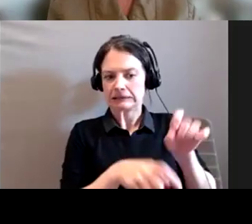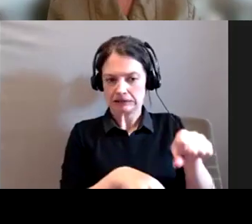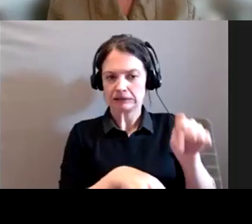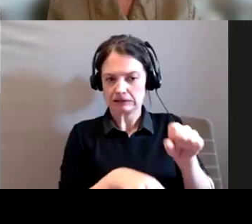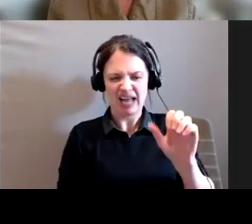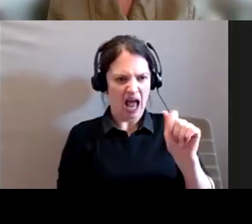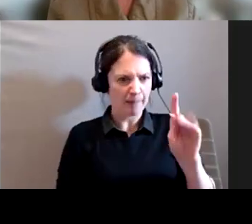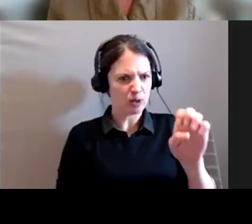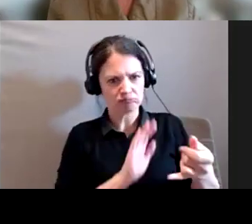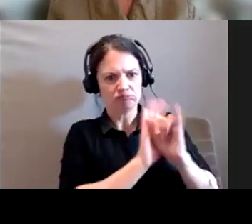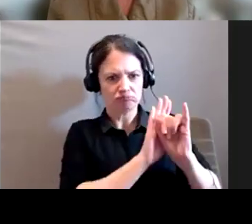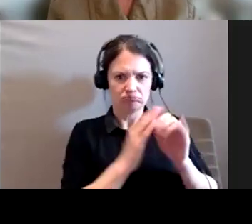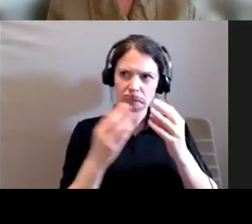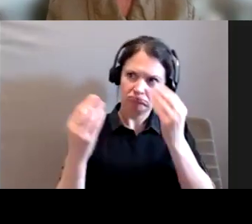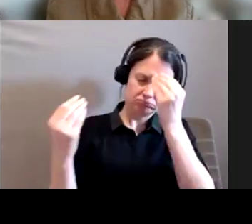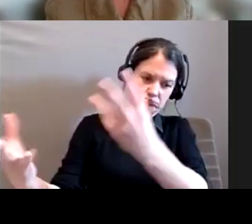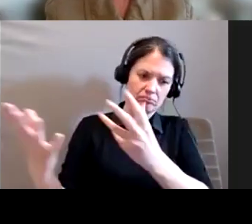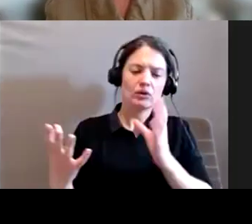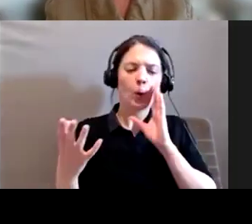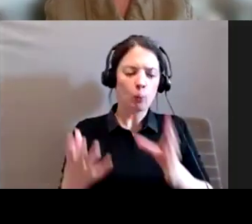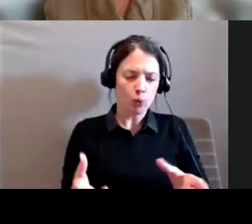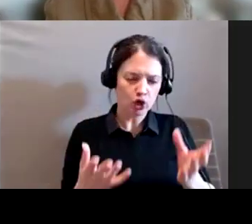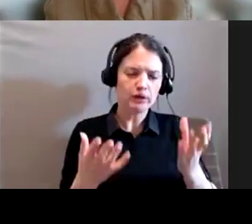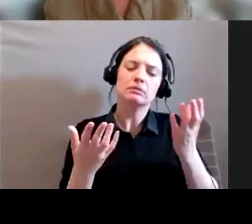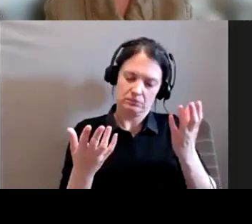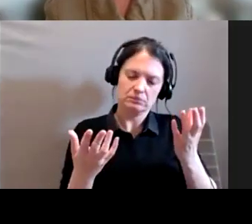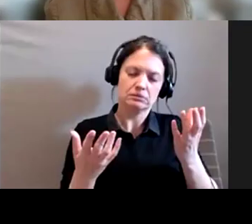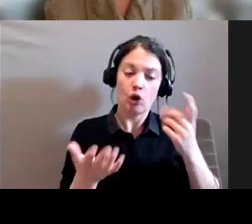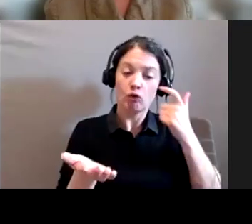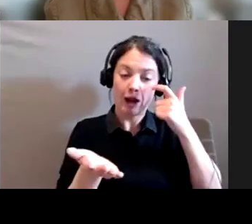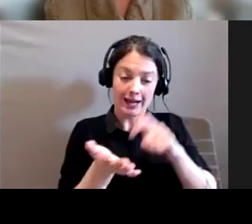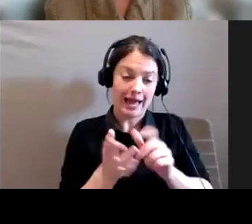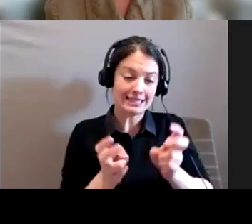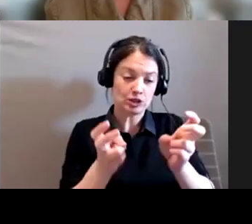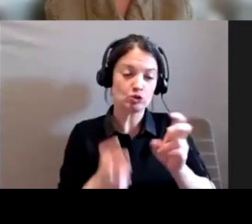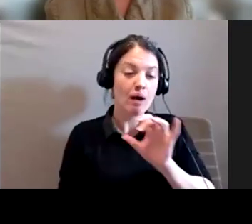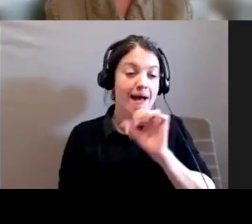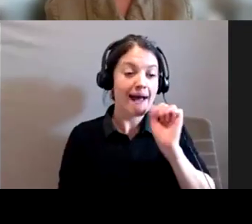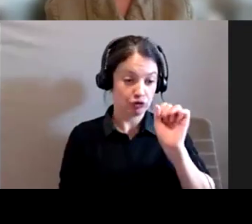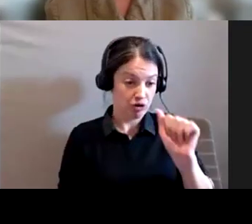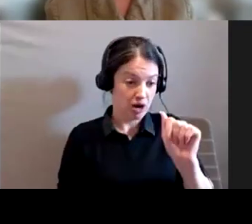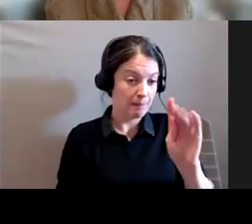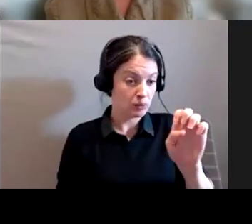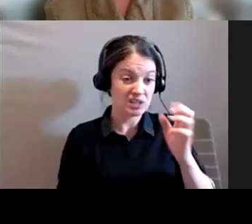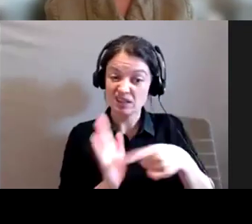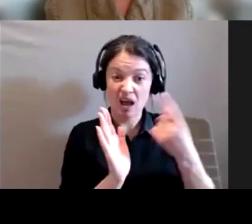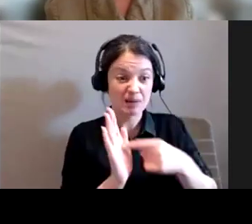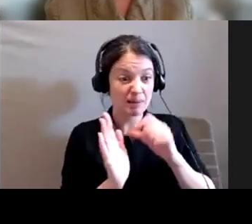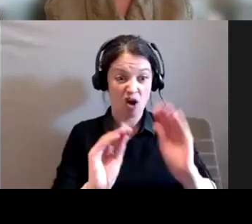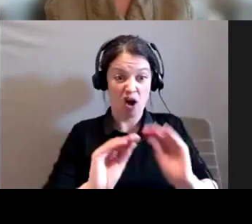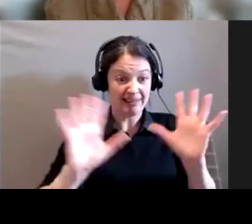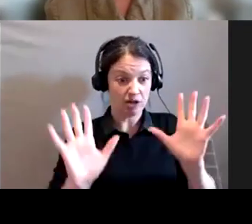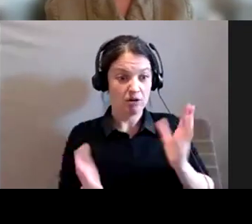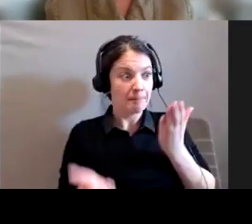would address the issue of elder abuse in some of those things that are not so obvious, like a physical